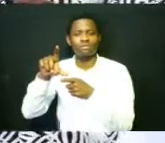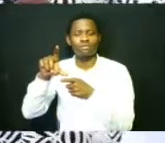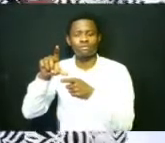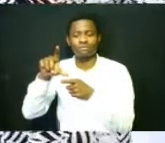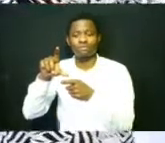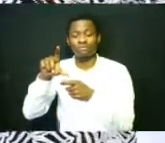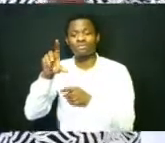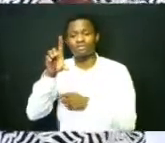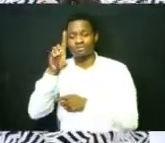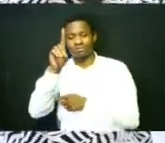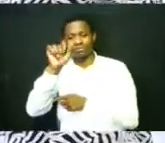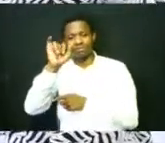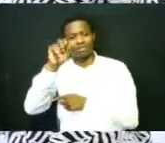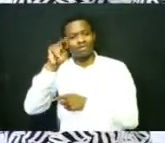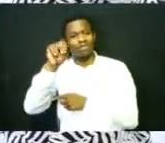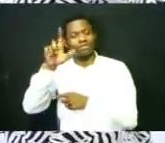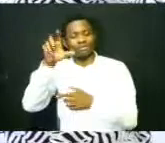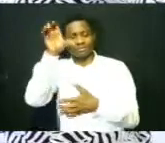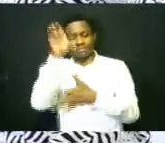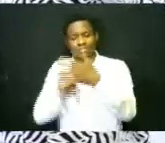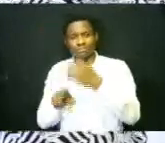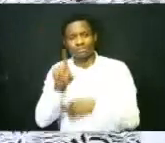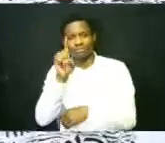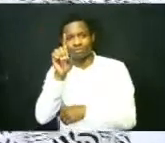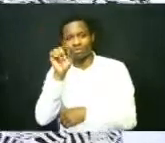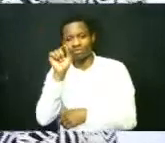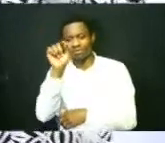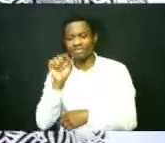Daniel chapter 1 verse 9.